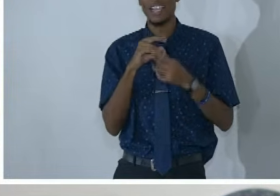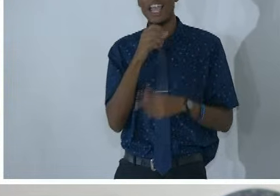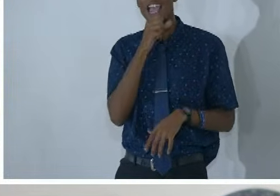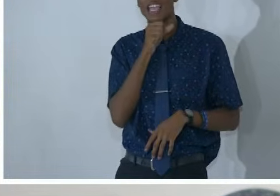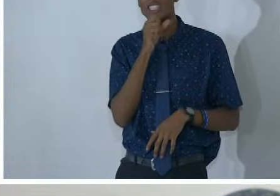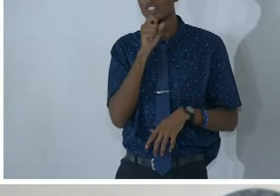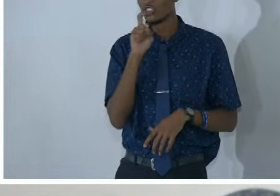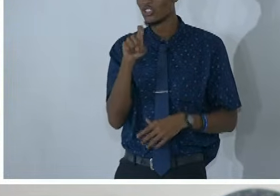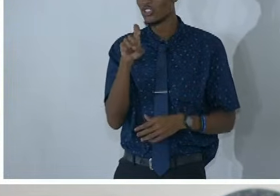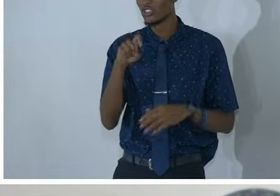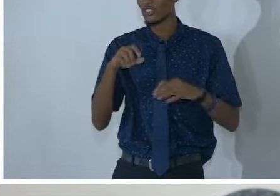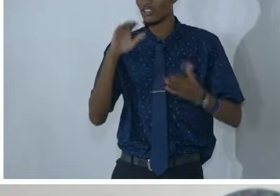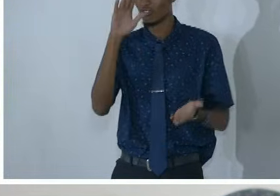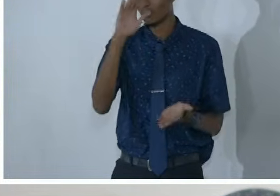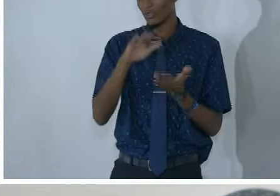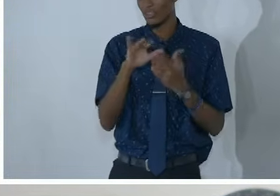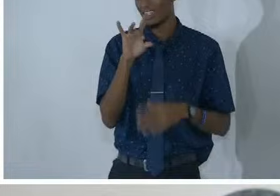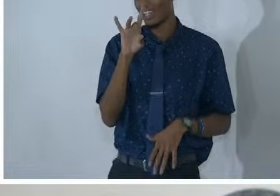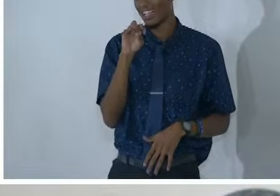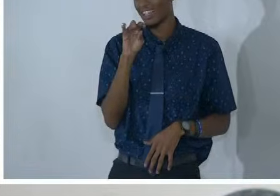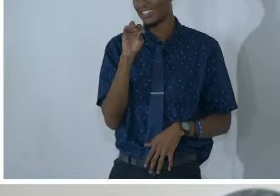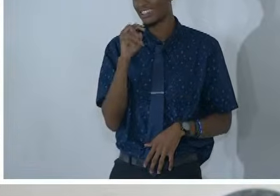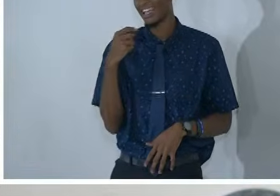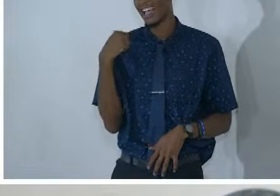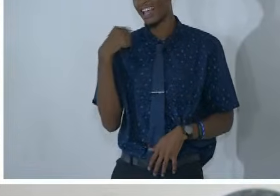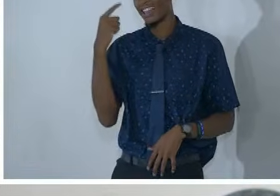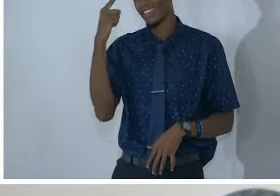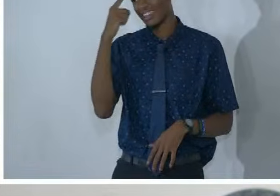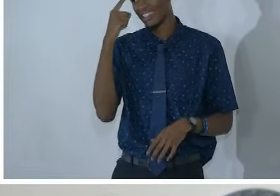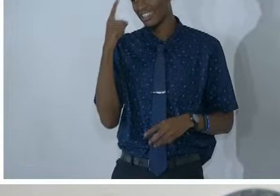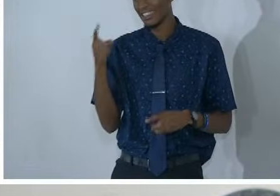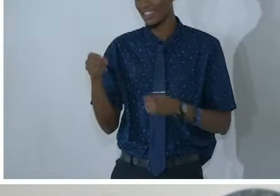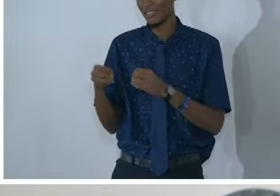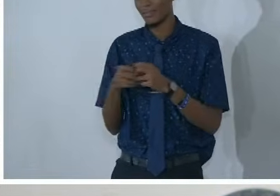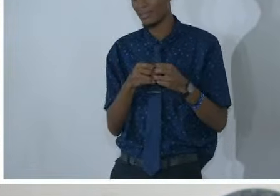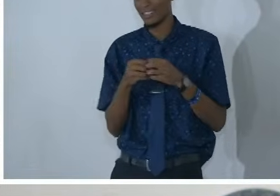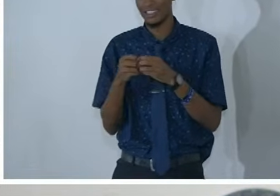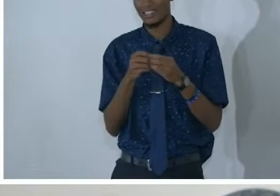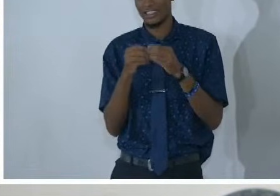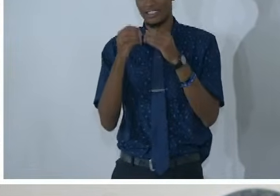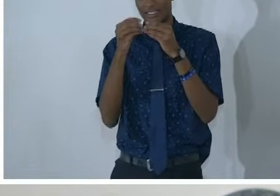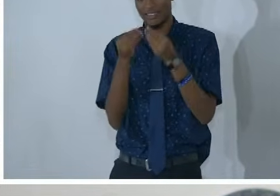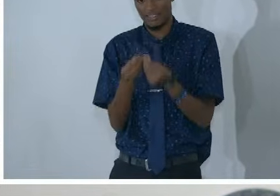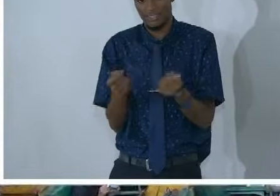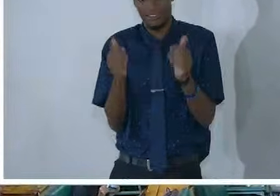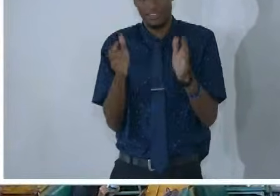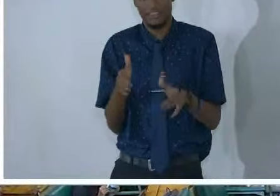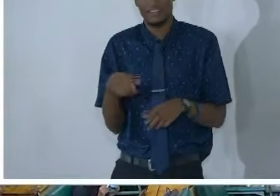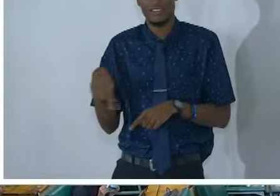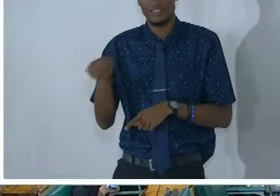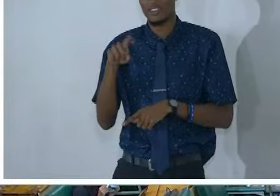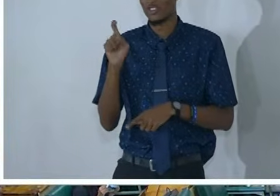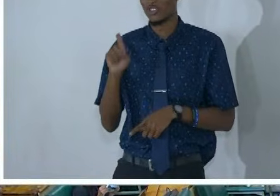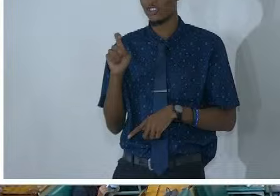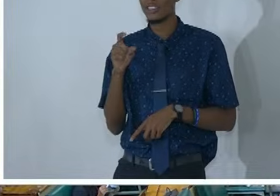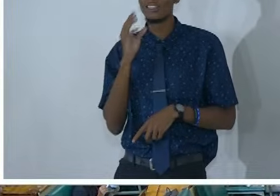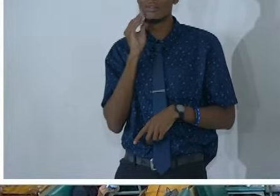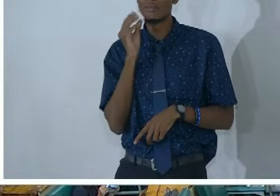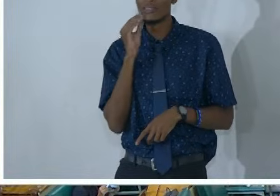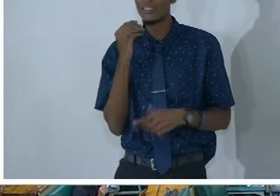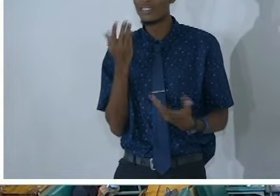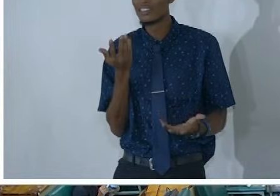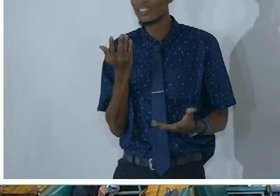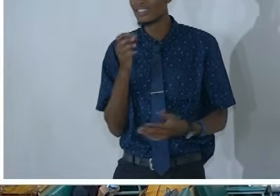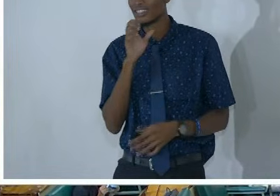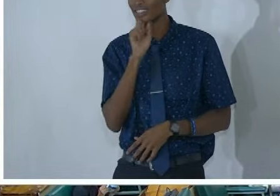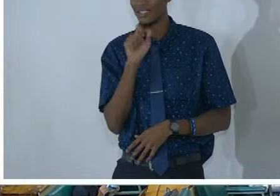to 18. I think a mediator should be someone experienced. In fact, at one time I thought it should be 25, but